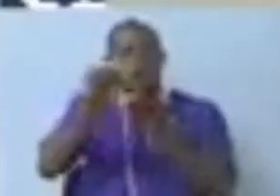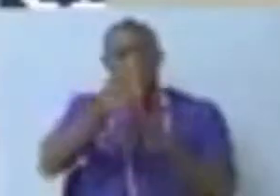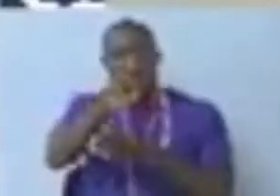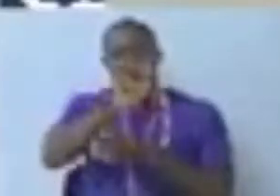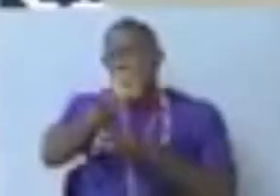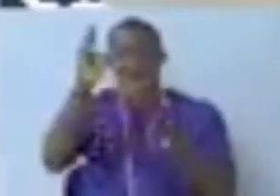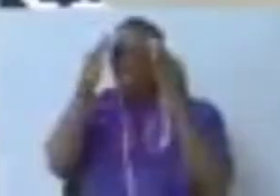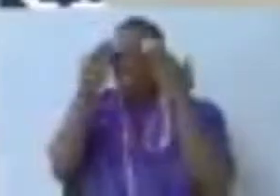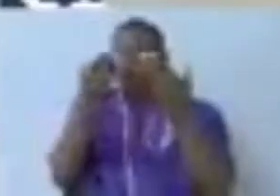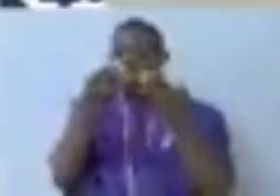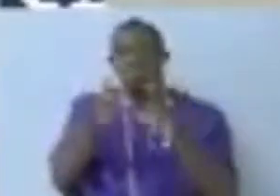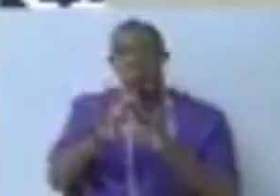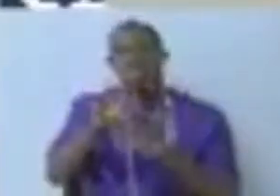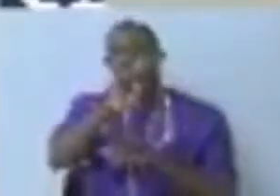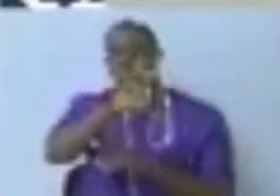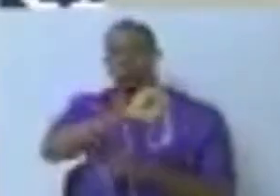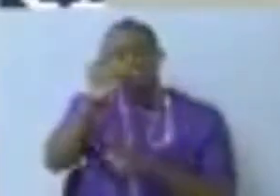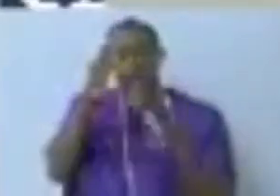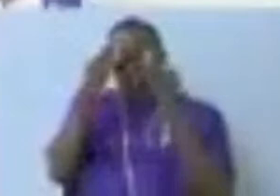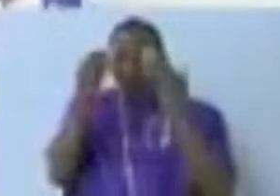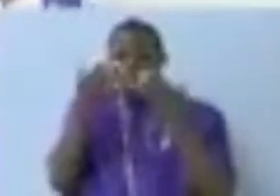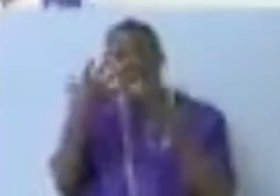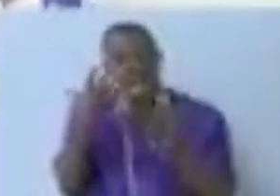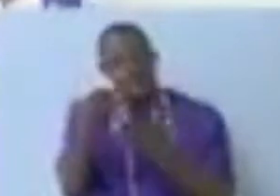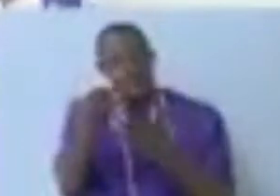know the manner in which they are carried out?